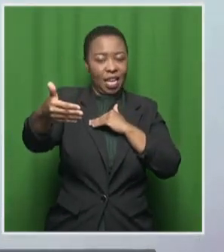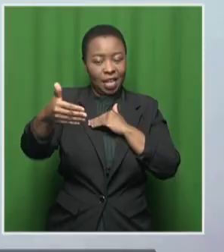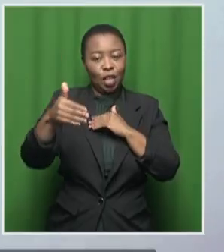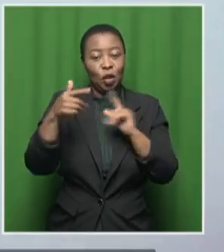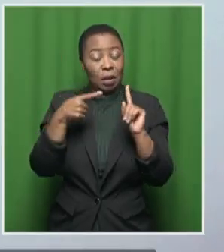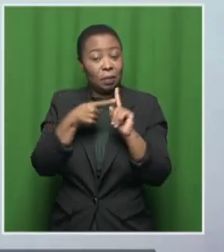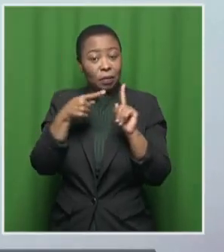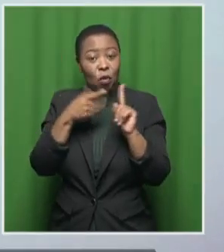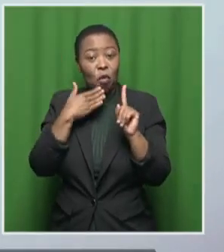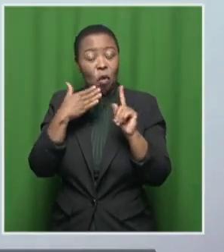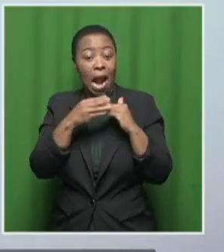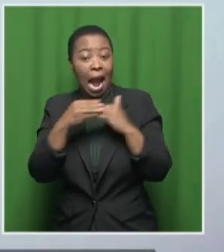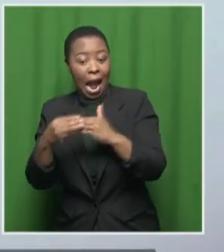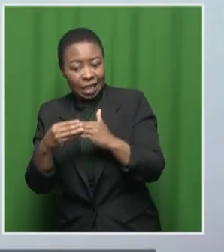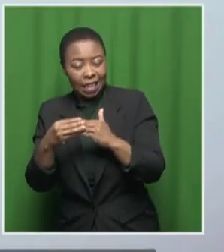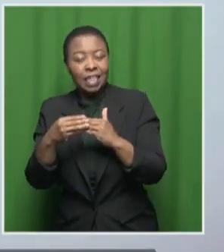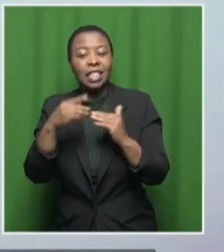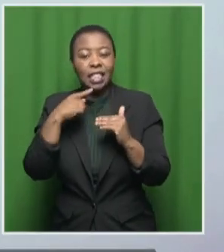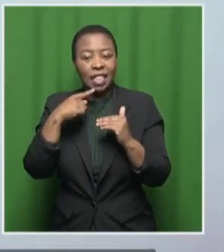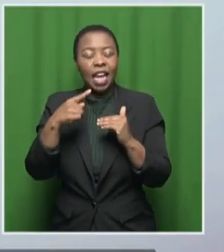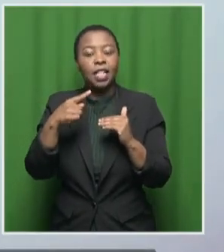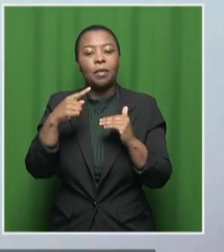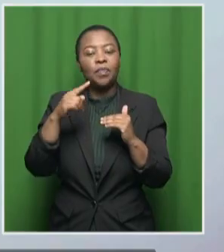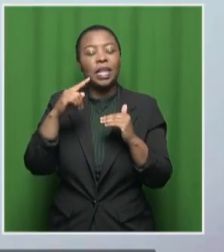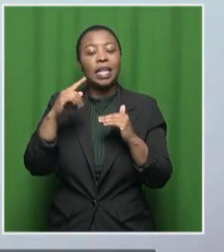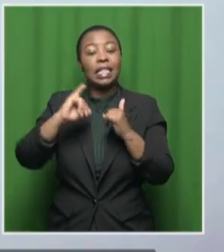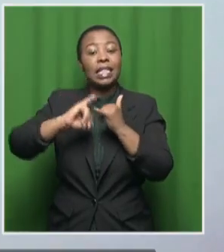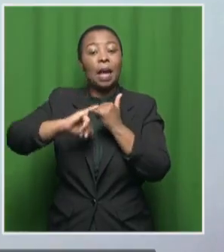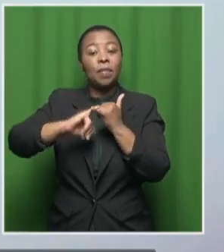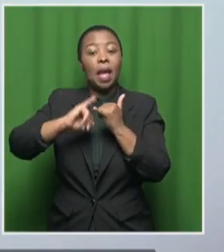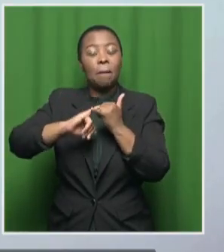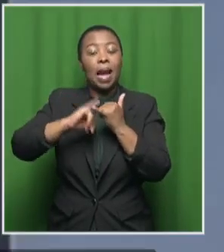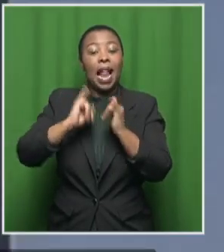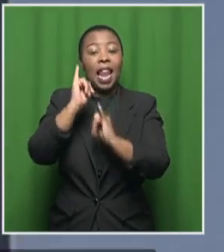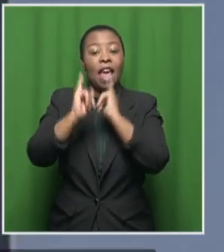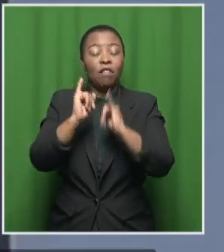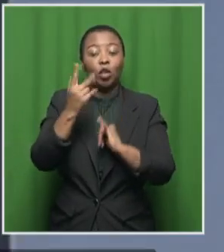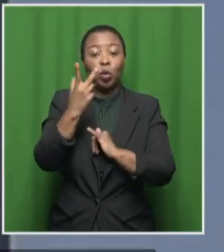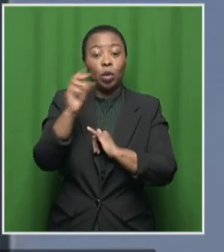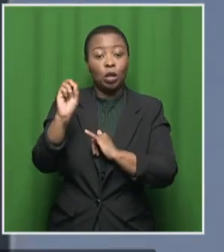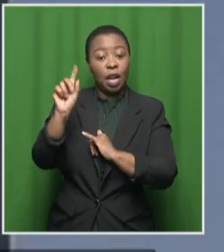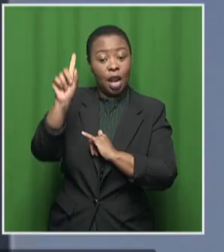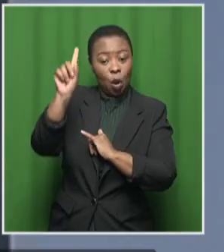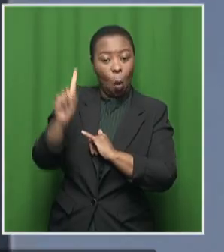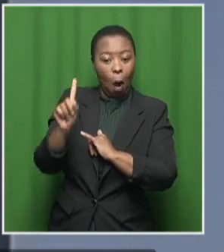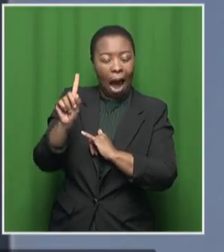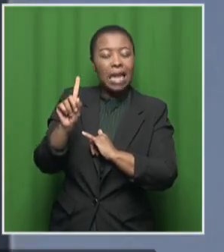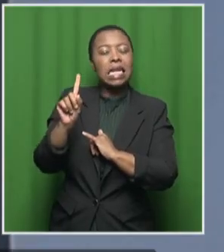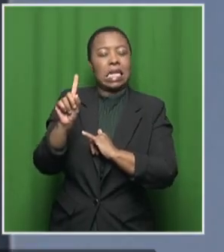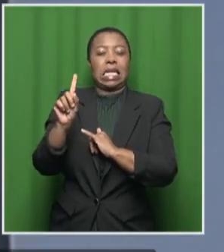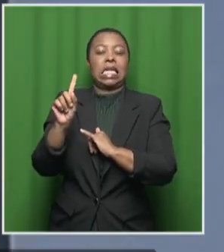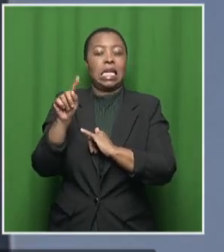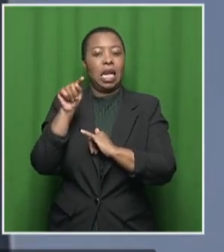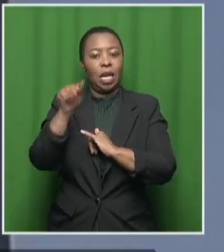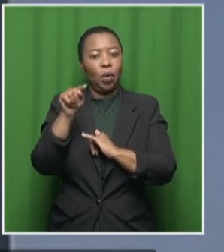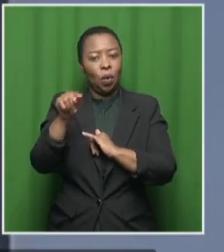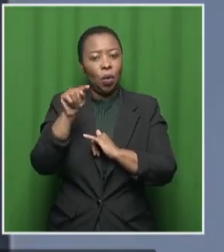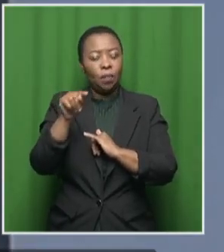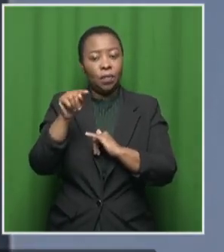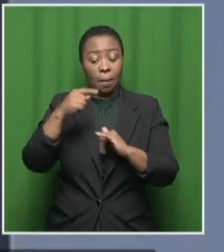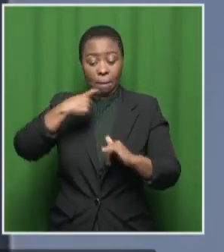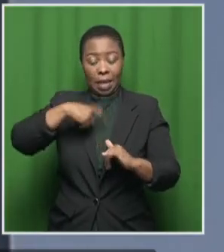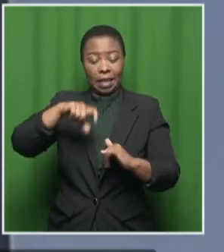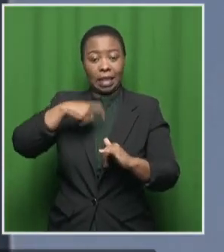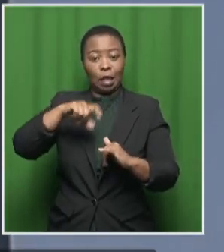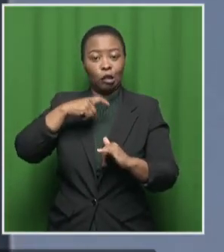Langdon says the terror attacks on America on September the 11th, 2001 reshaped the trajectory of his personal